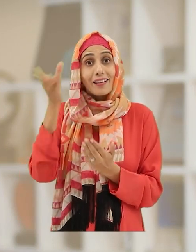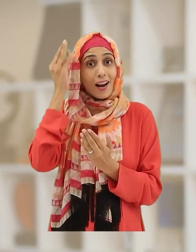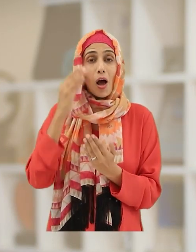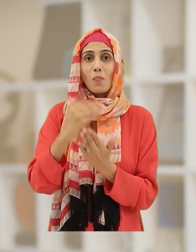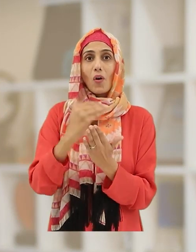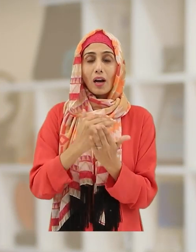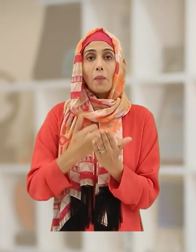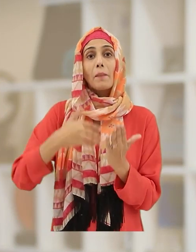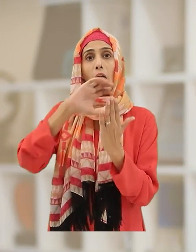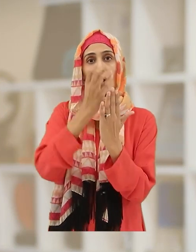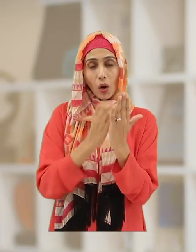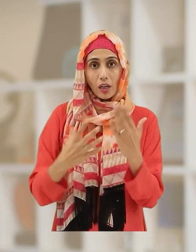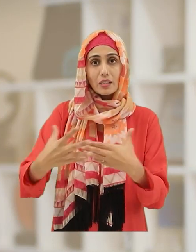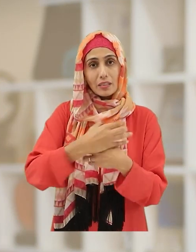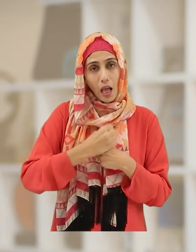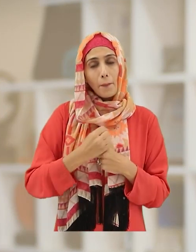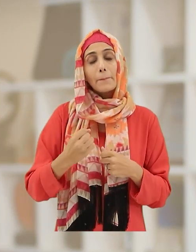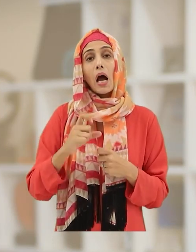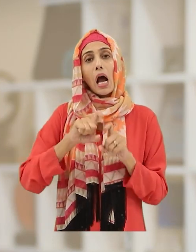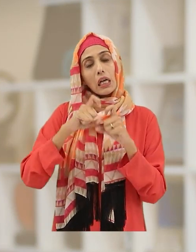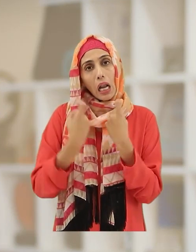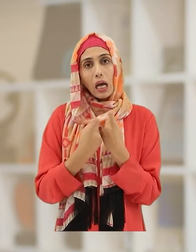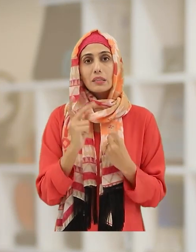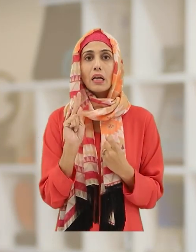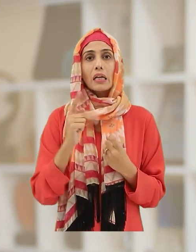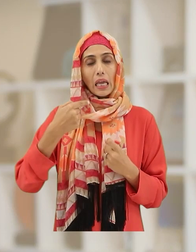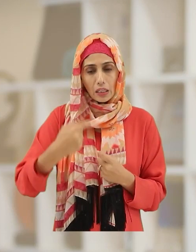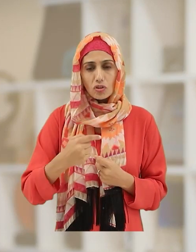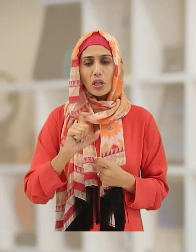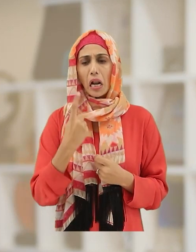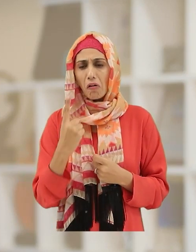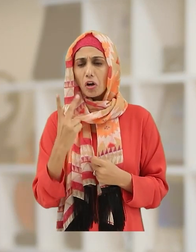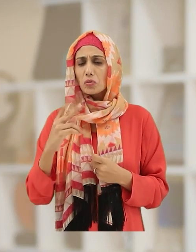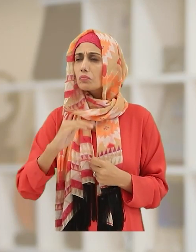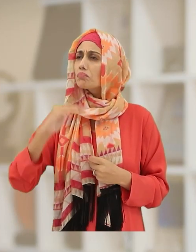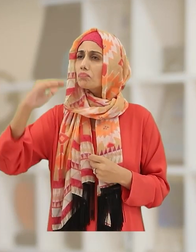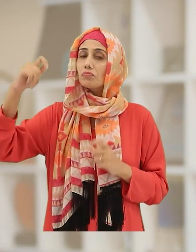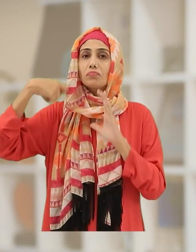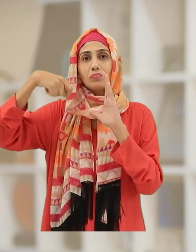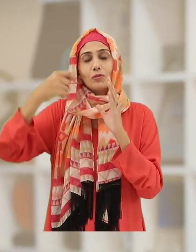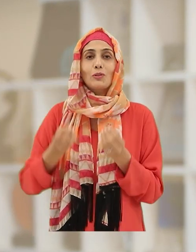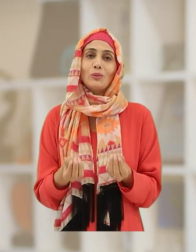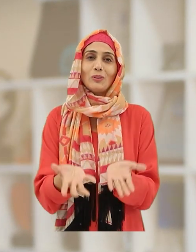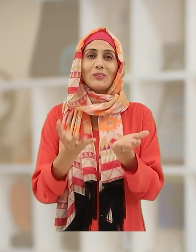process of filming curricular content for each grade level, starting from KG, then grade 1, then grade